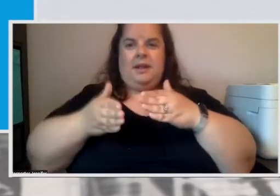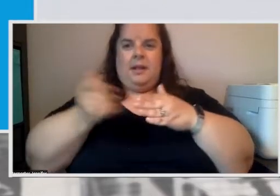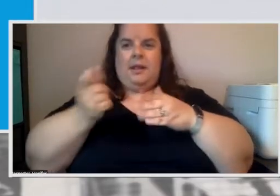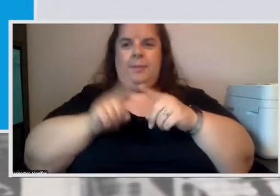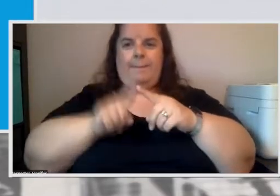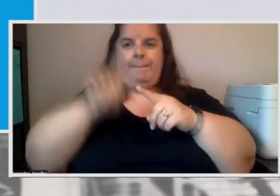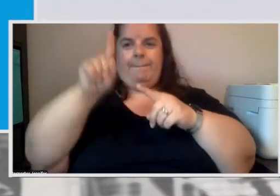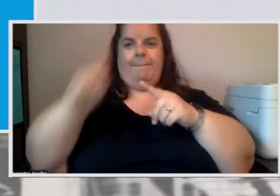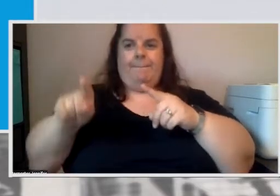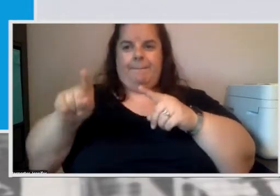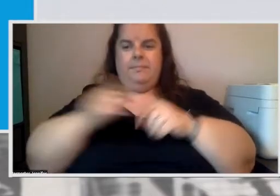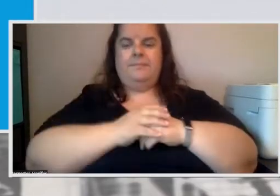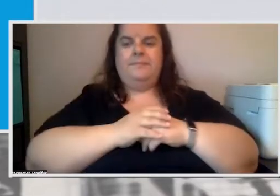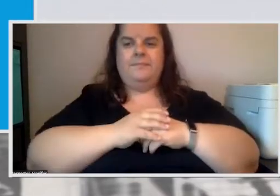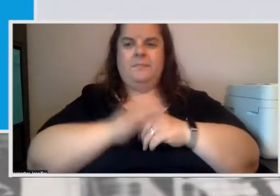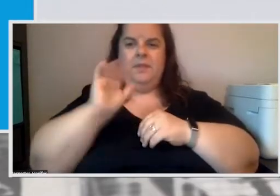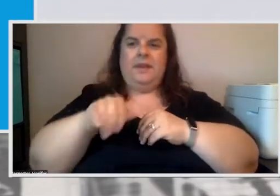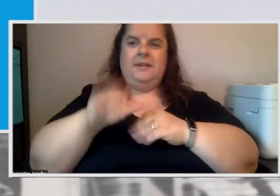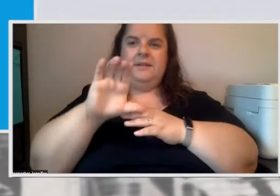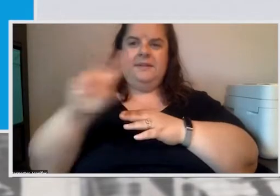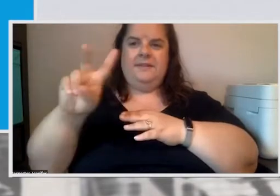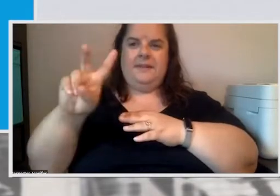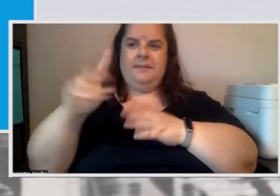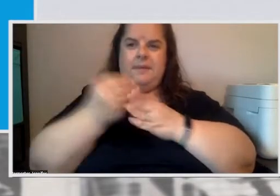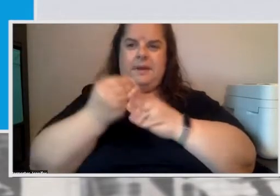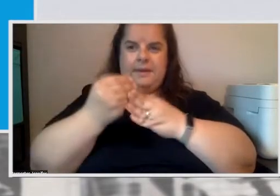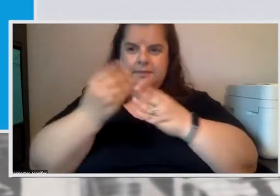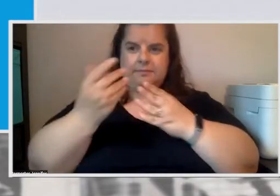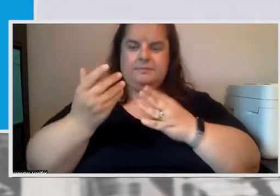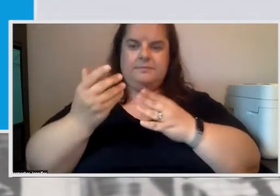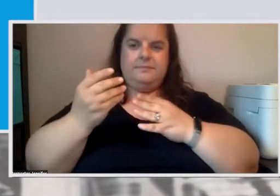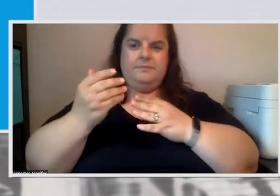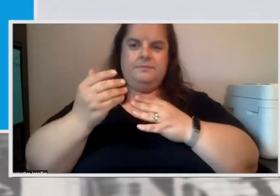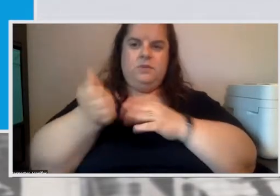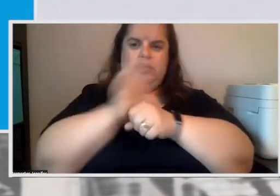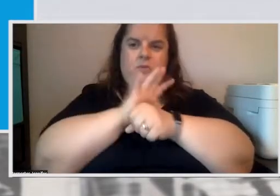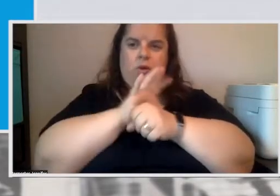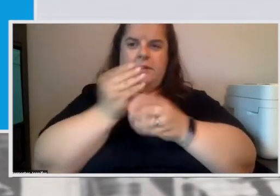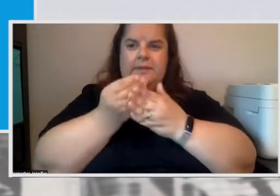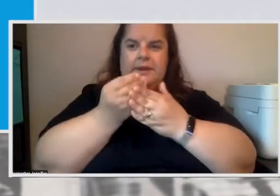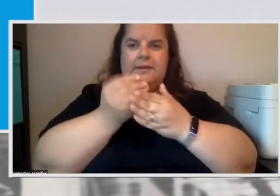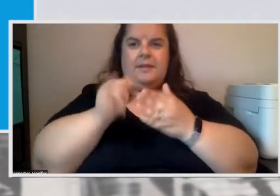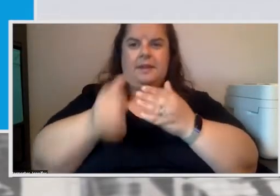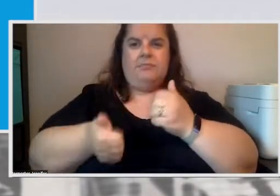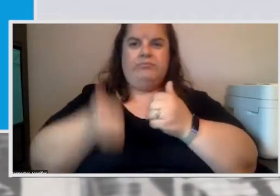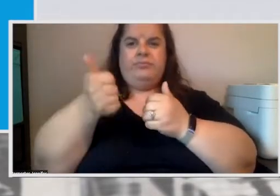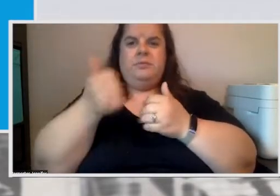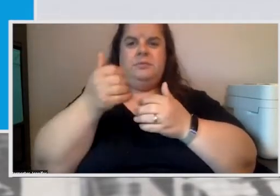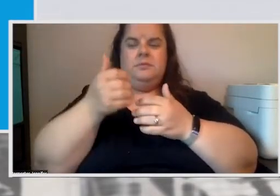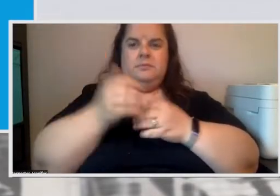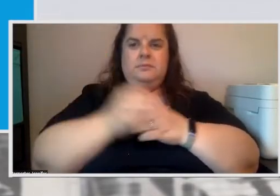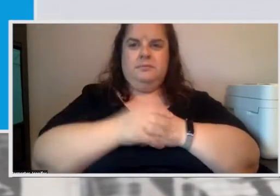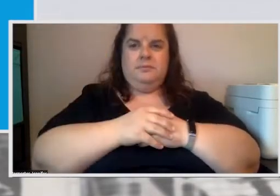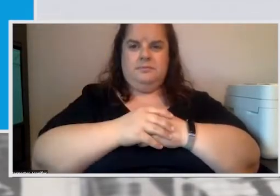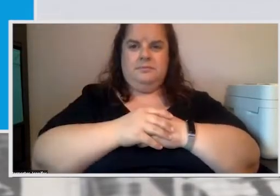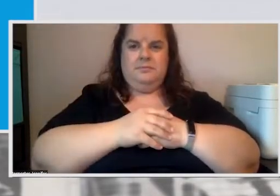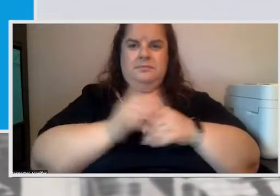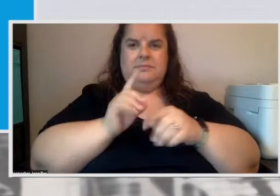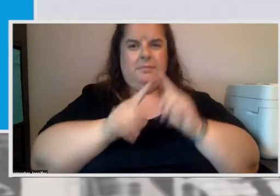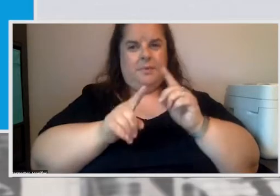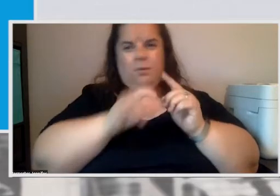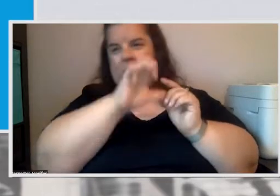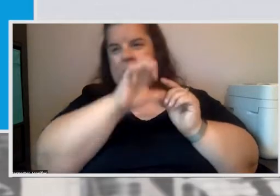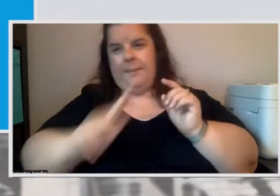up. Those are the coronavirus funds that gave us a boost, right, during that period of time. But then we've kind of gone